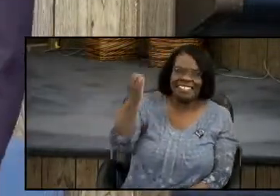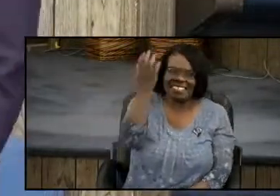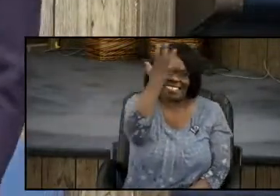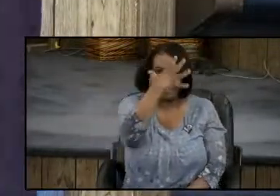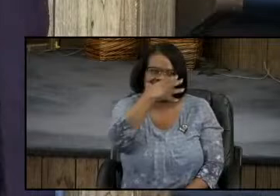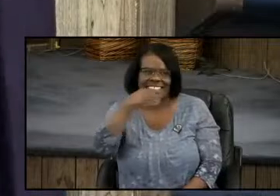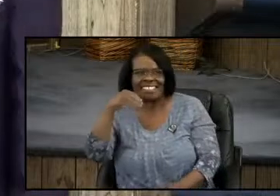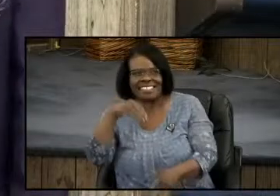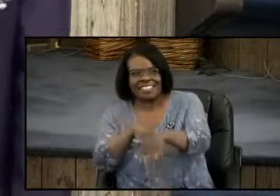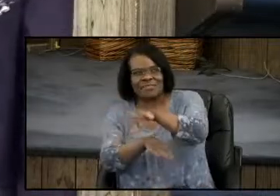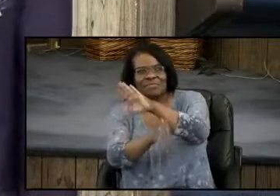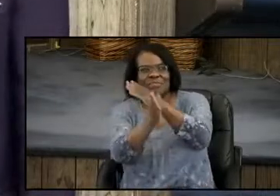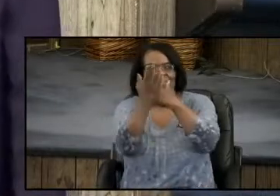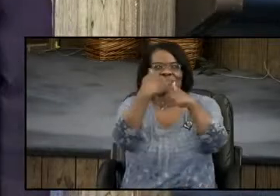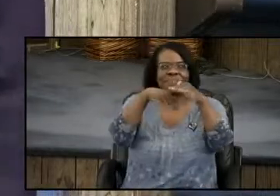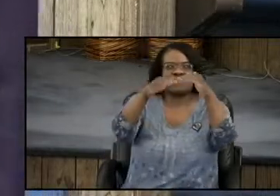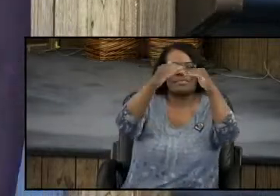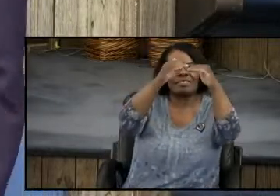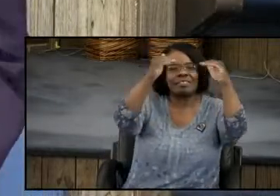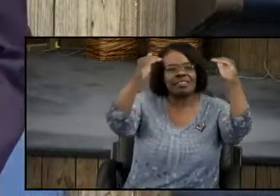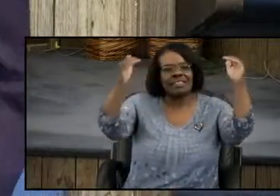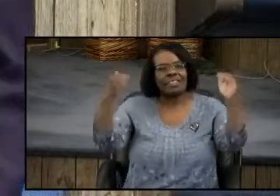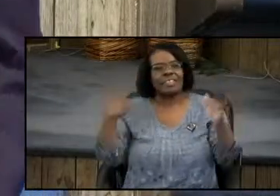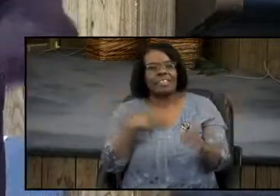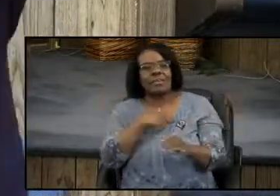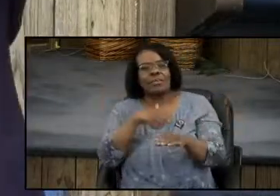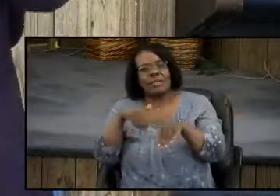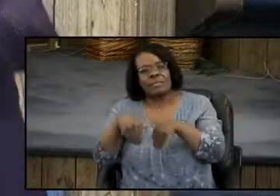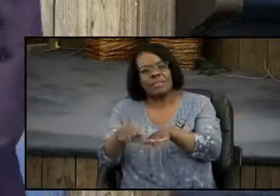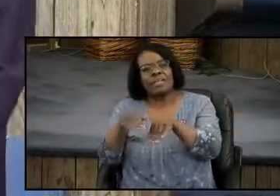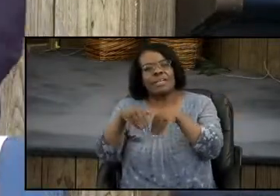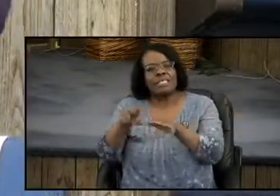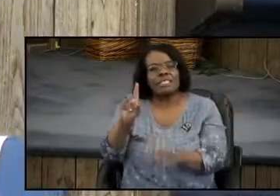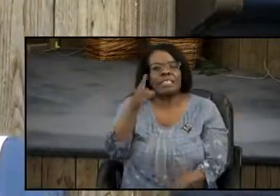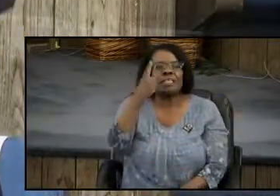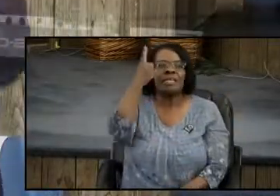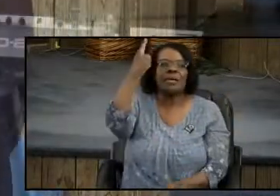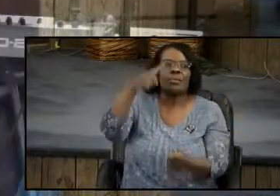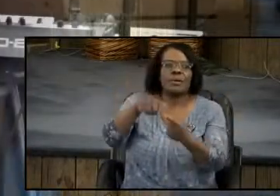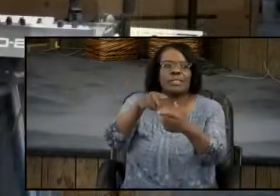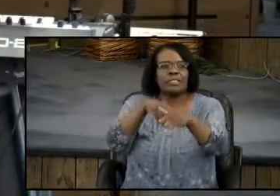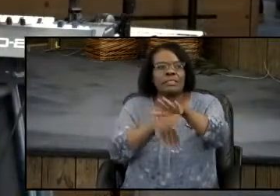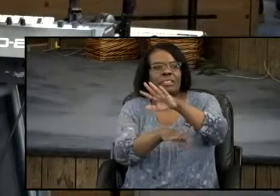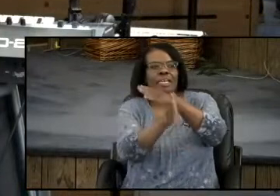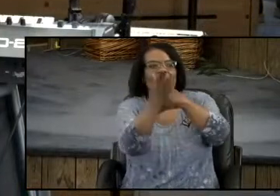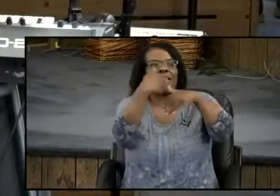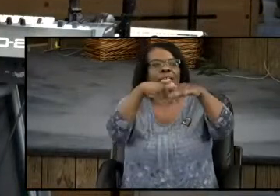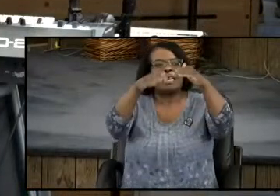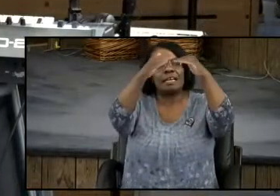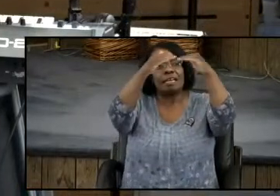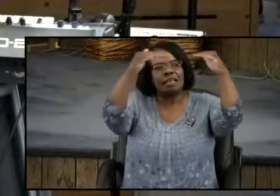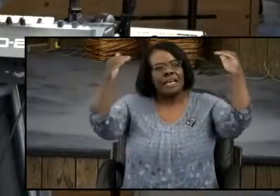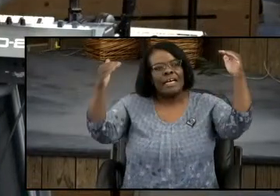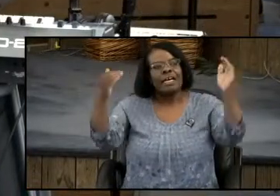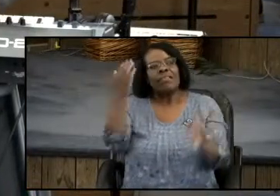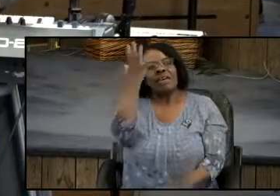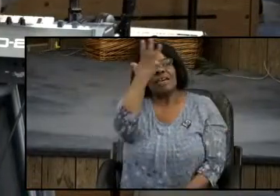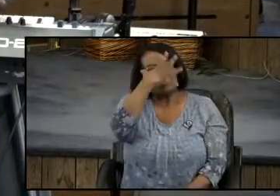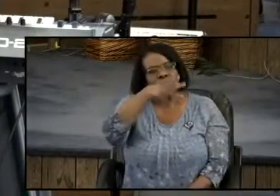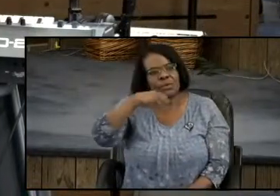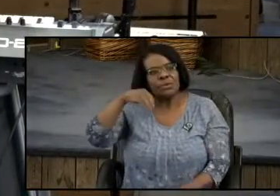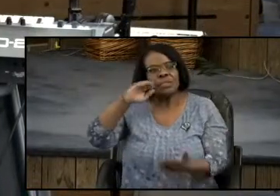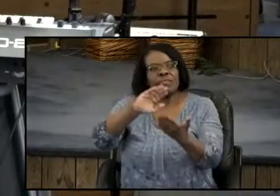Zion. Beautiful, beautiful Zion. And we're marching over to